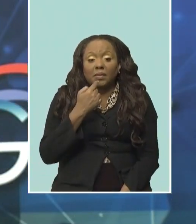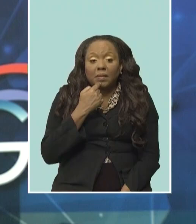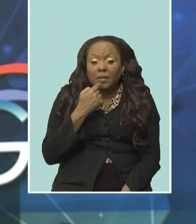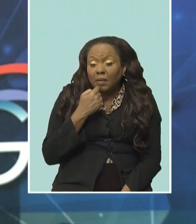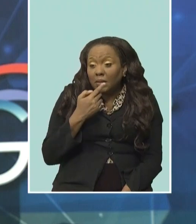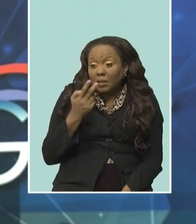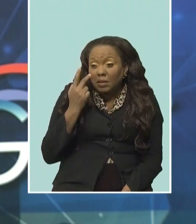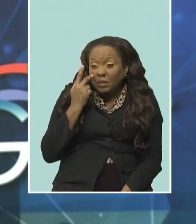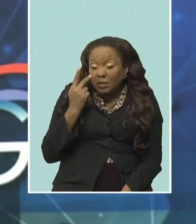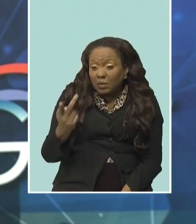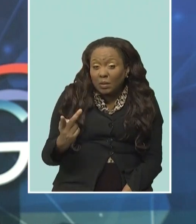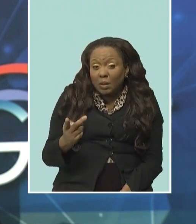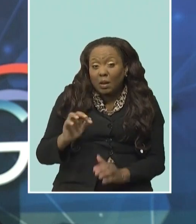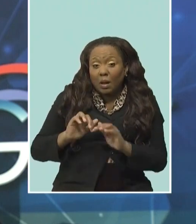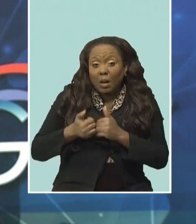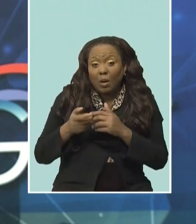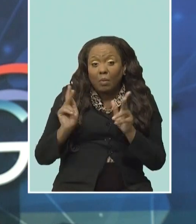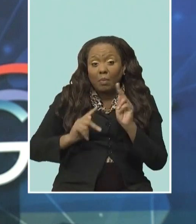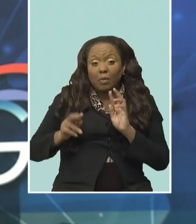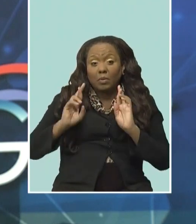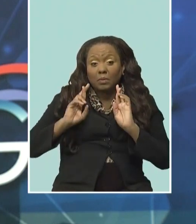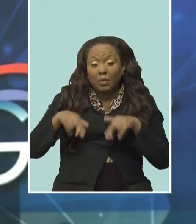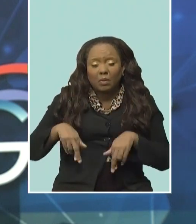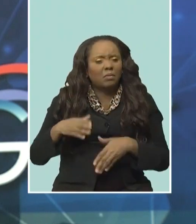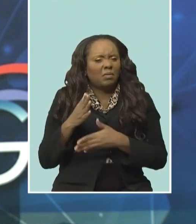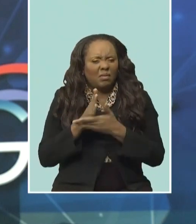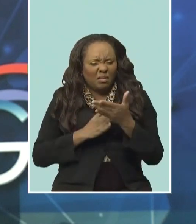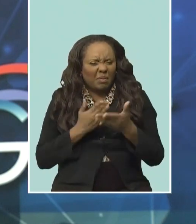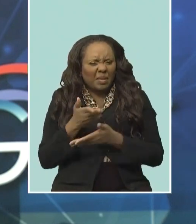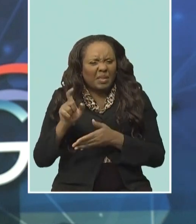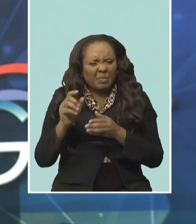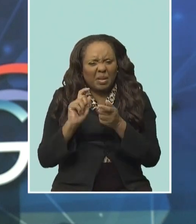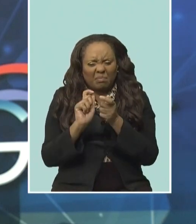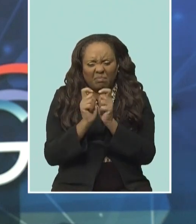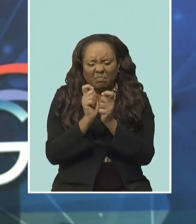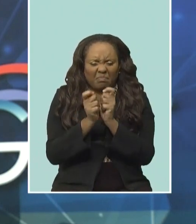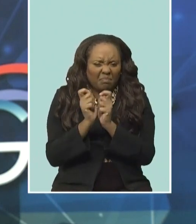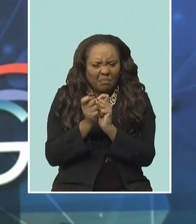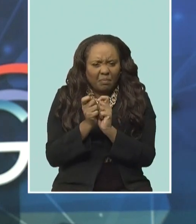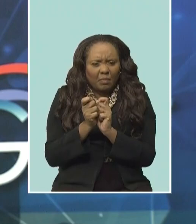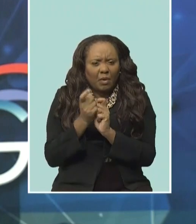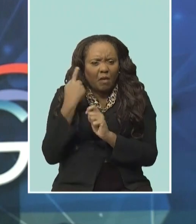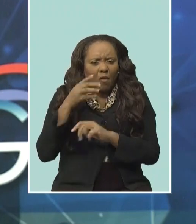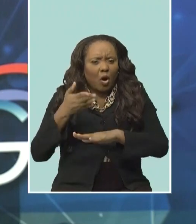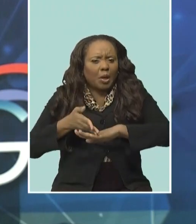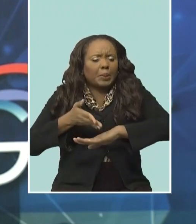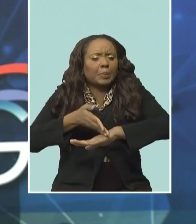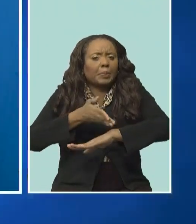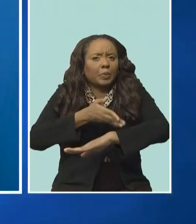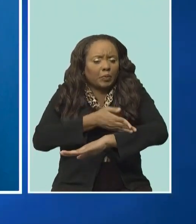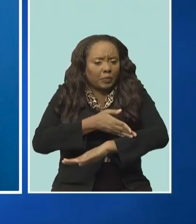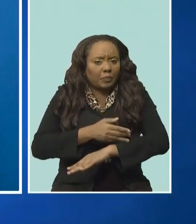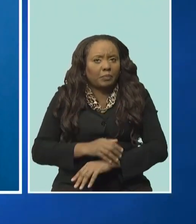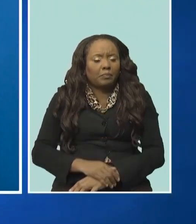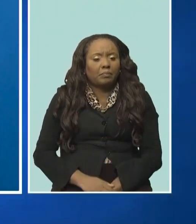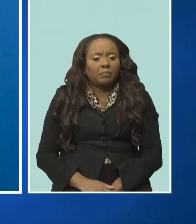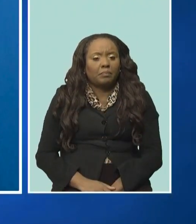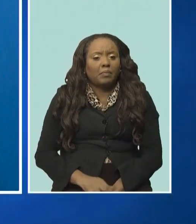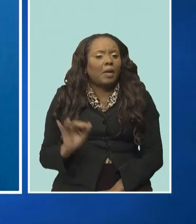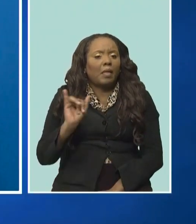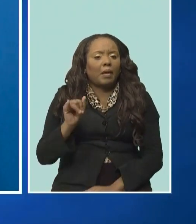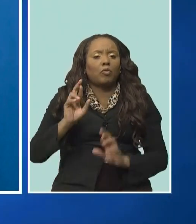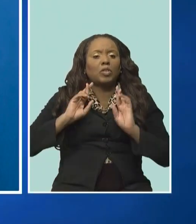after witnessing the response firsthand, some mechanisms will need to be tweaked. What we got the opportunity to